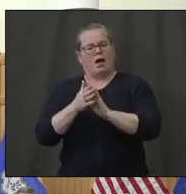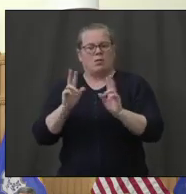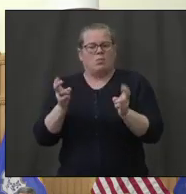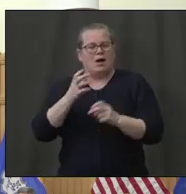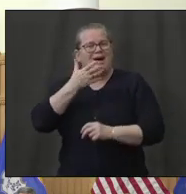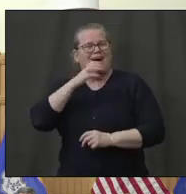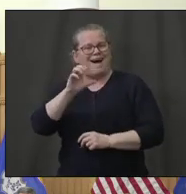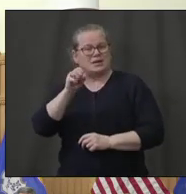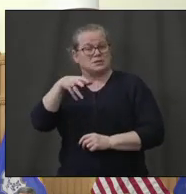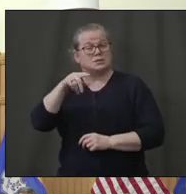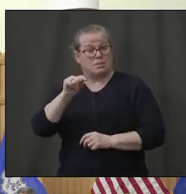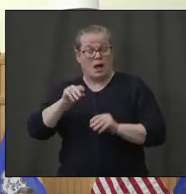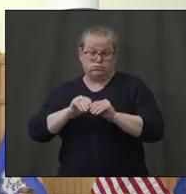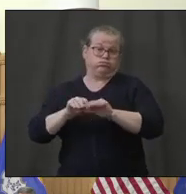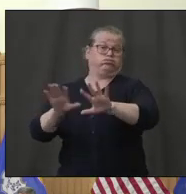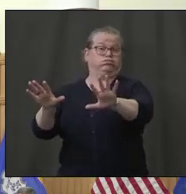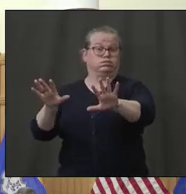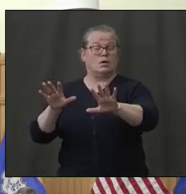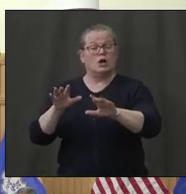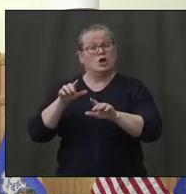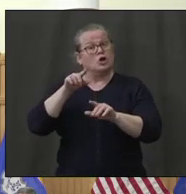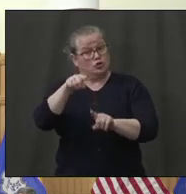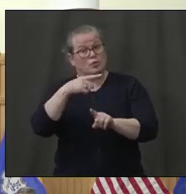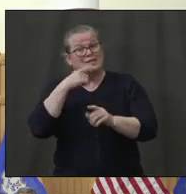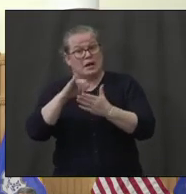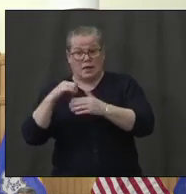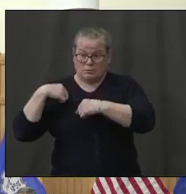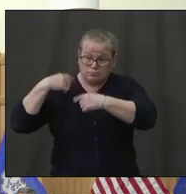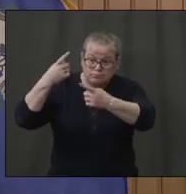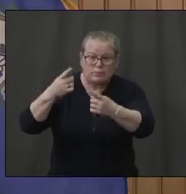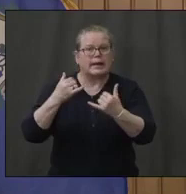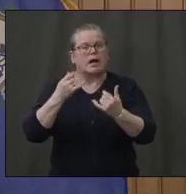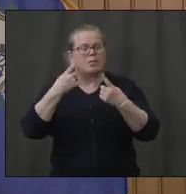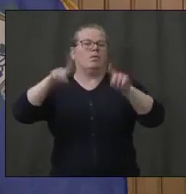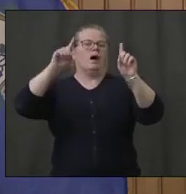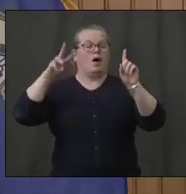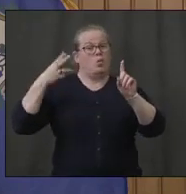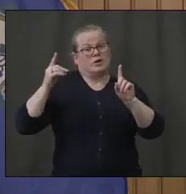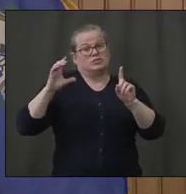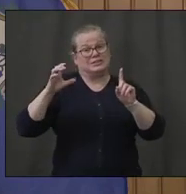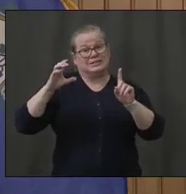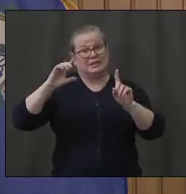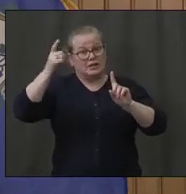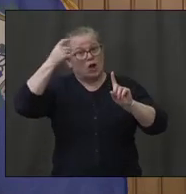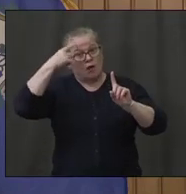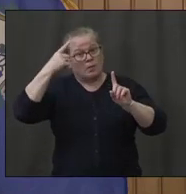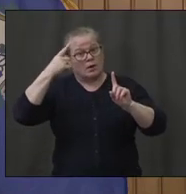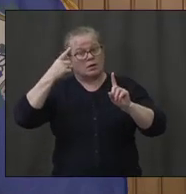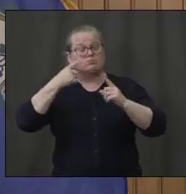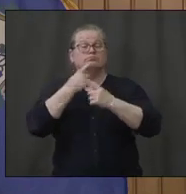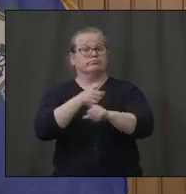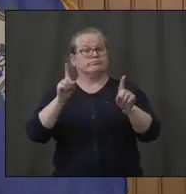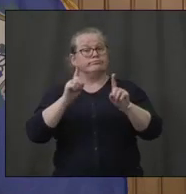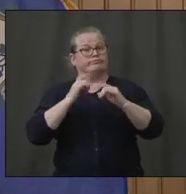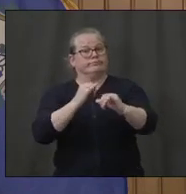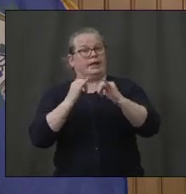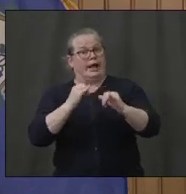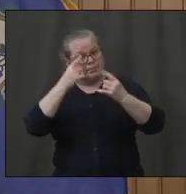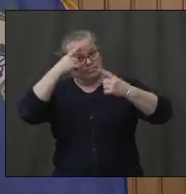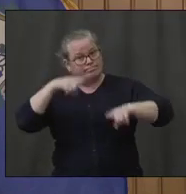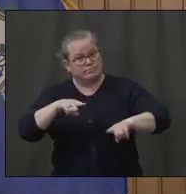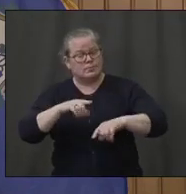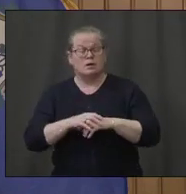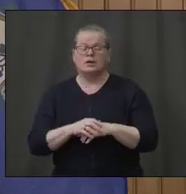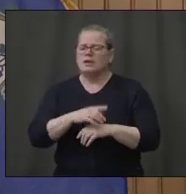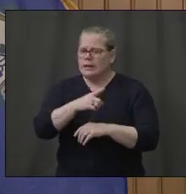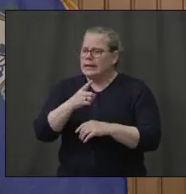waves for the federal government to admit that. It's important, and I'd like to hope that they act on this. Now that they've recognized we're part of the hot